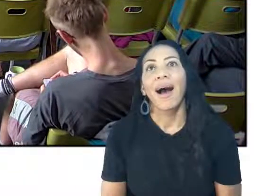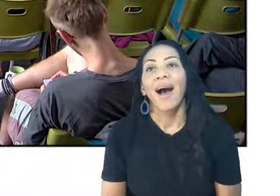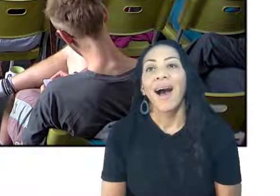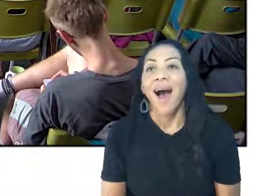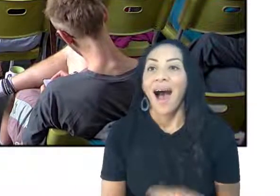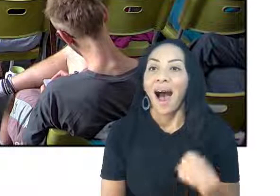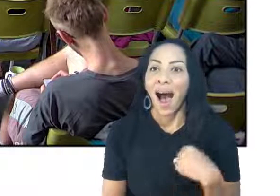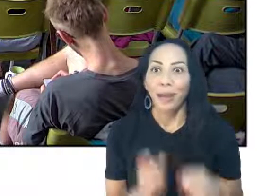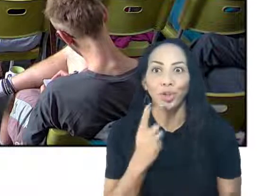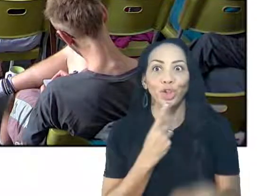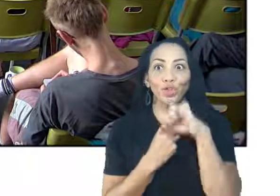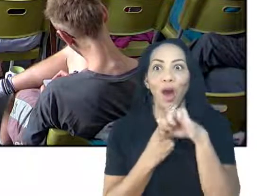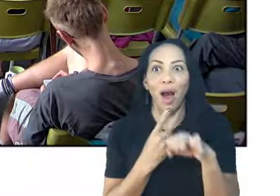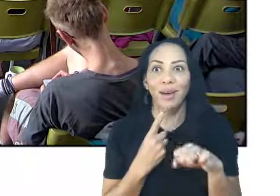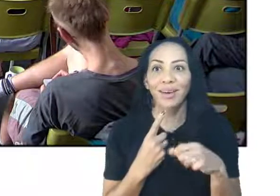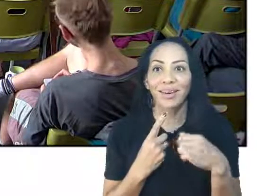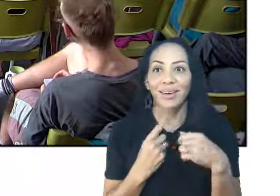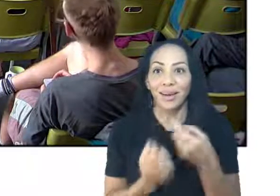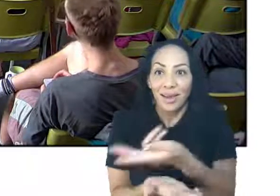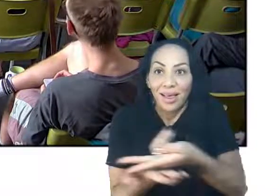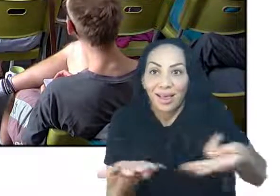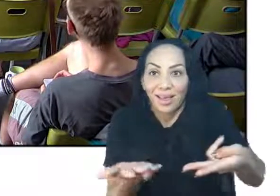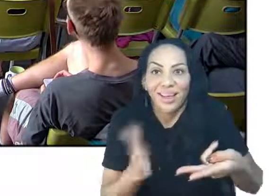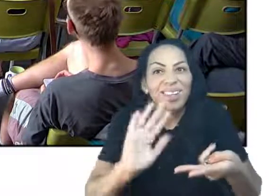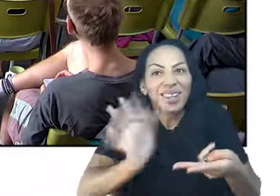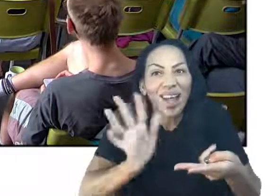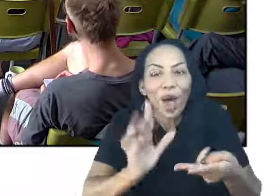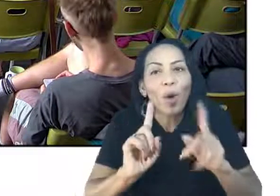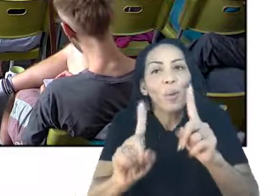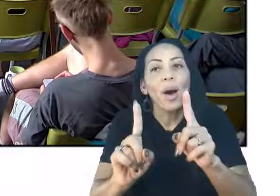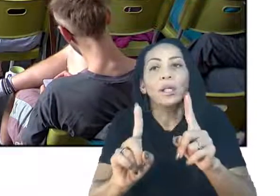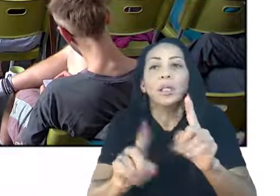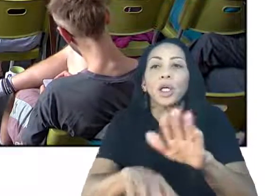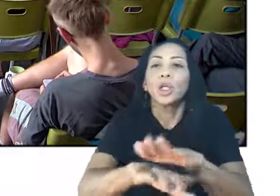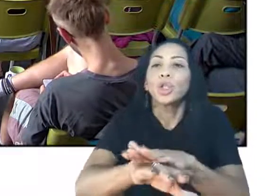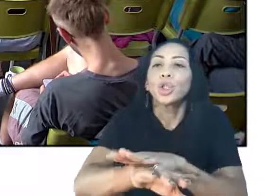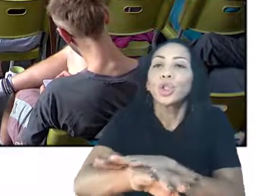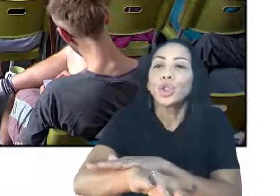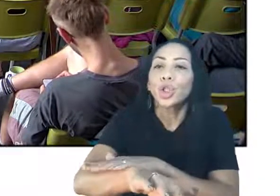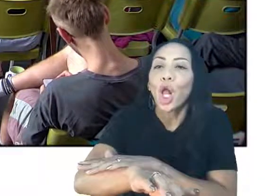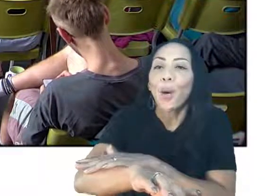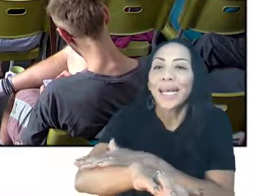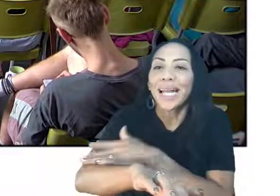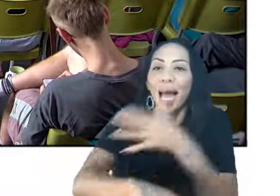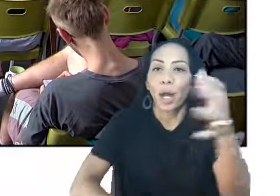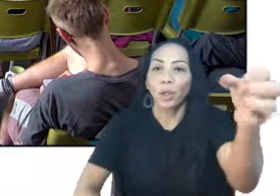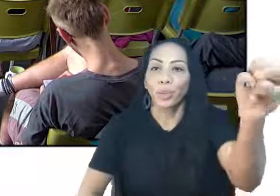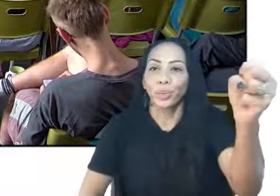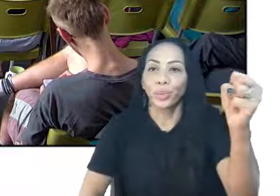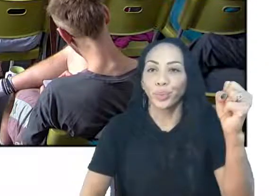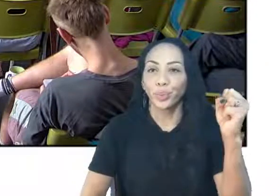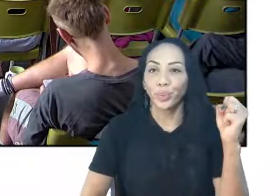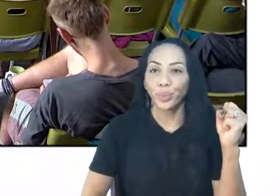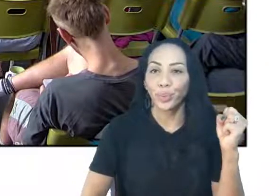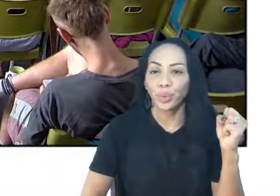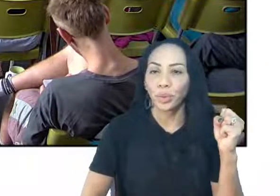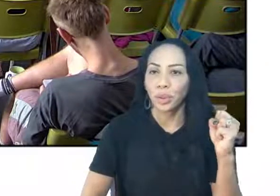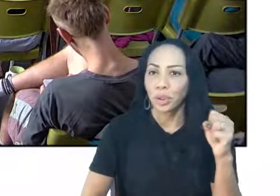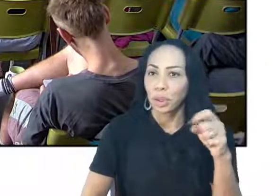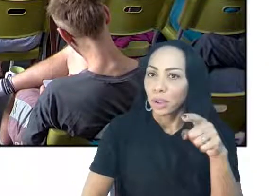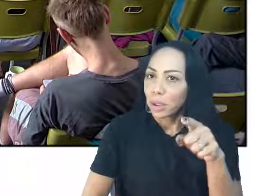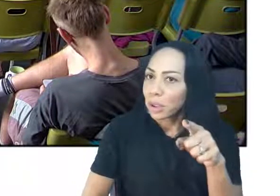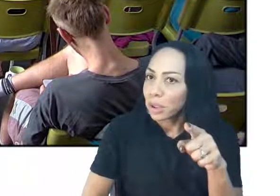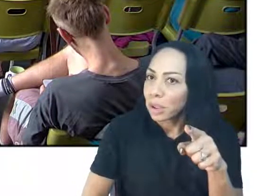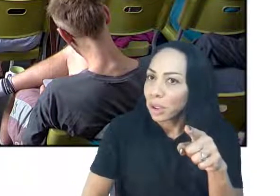slowing down. Have you explored a relationship with the slow cities movement? No. Sounds like I should.